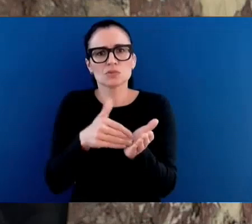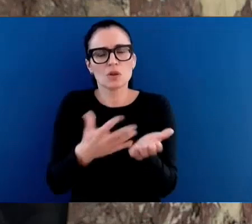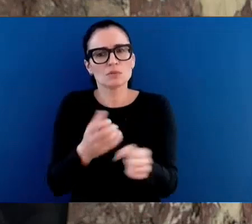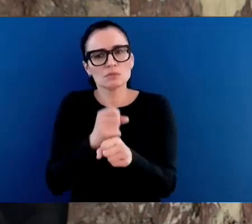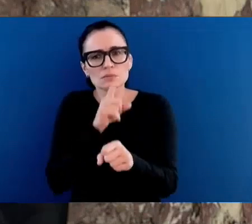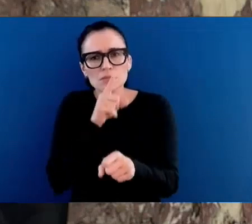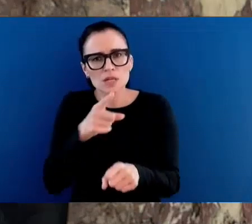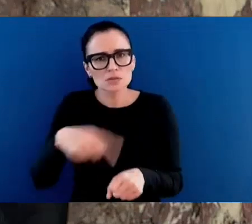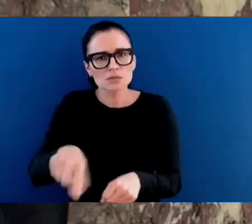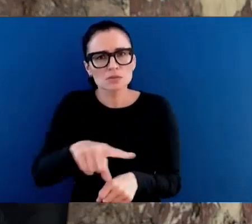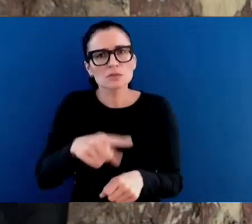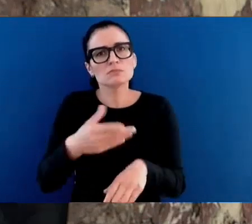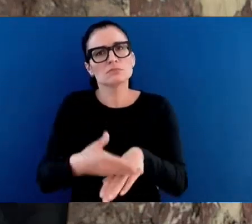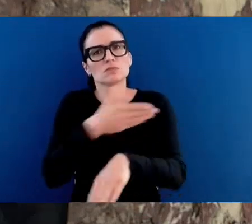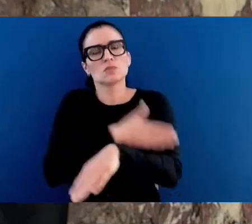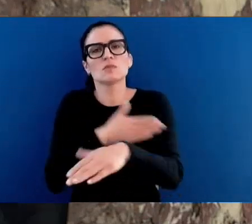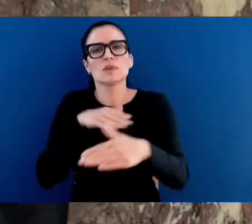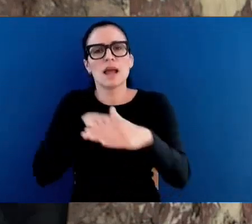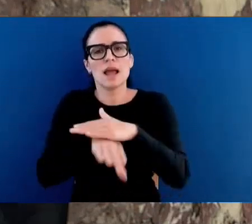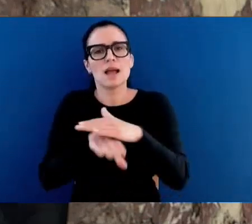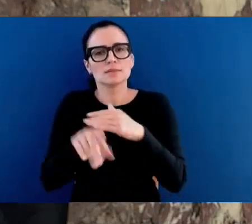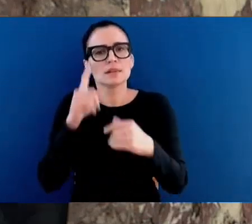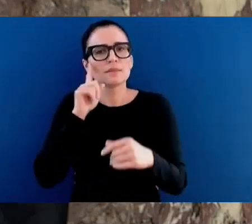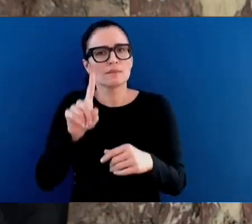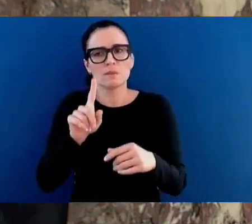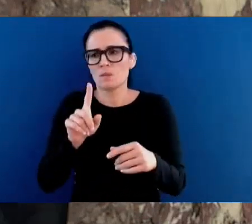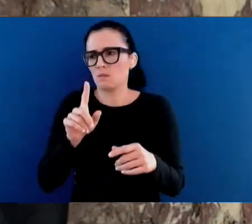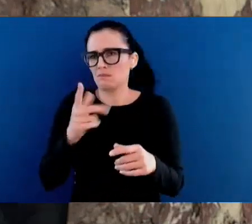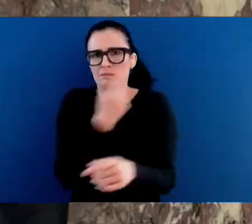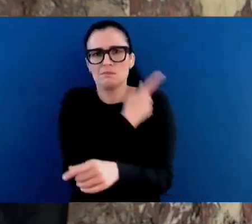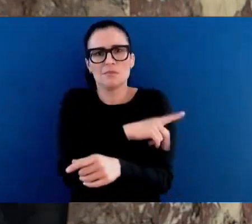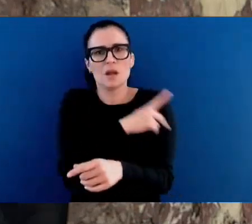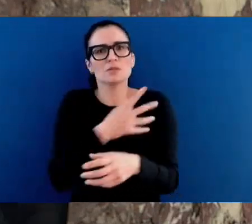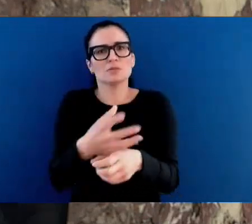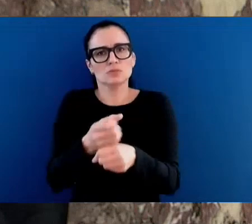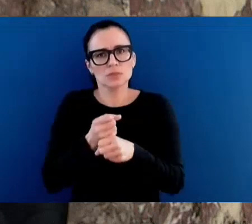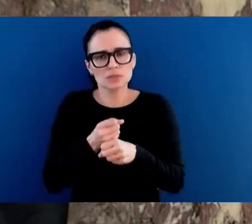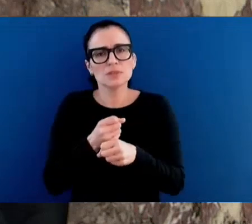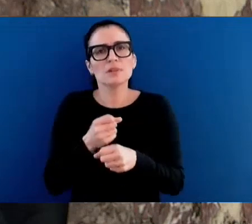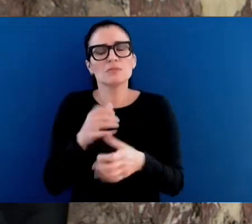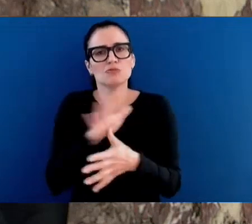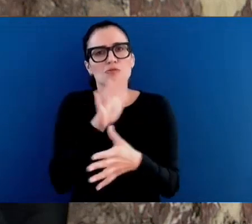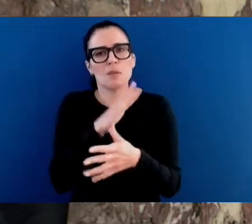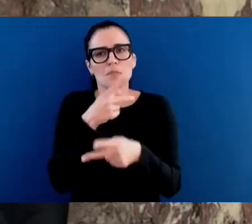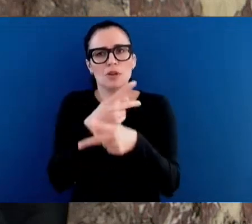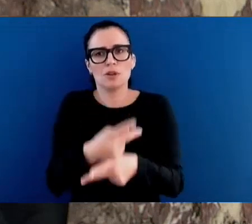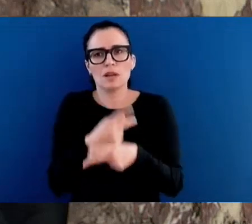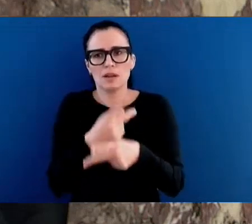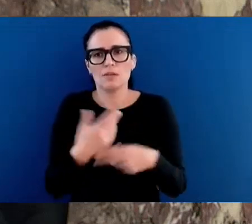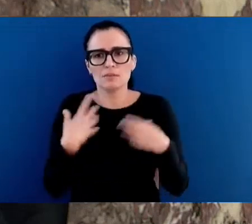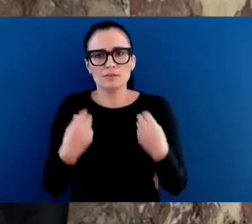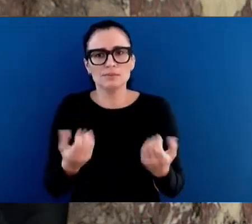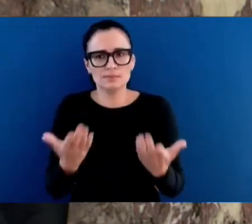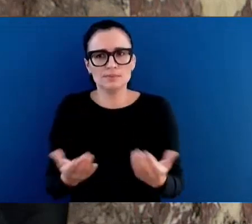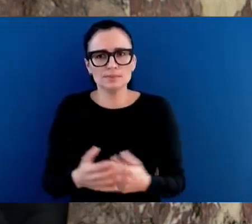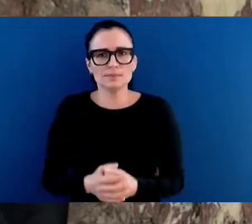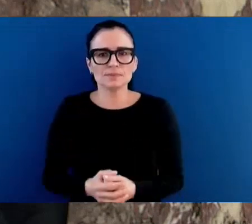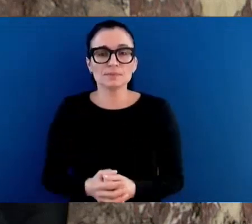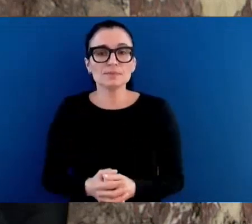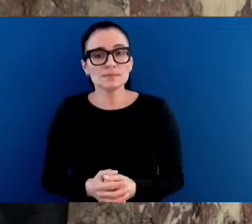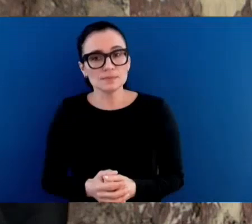Over the past number of years, we've made significant changes to improve access to family